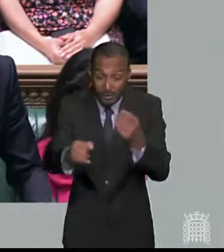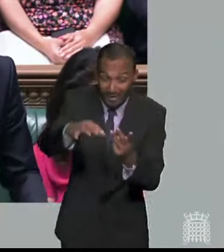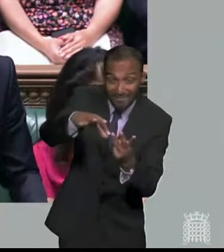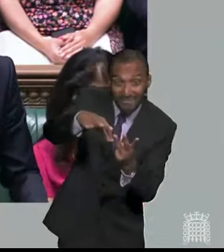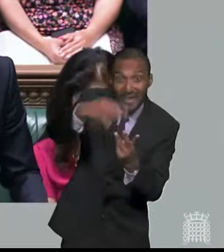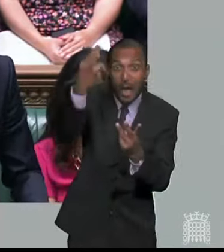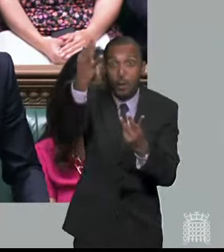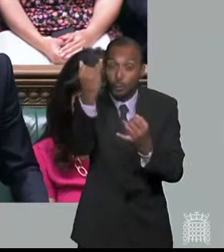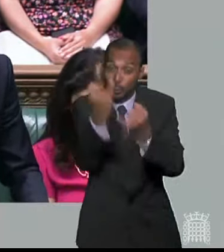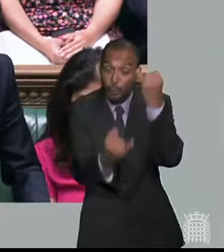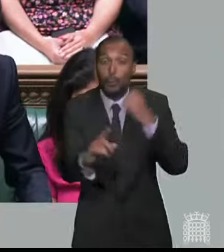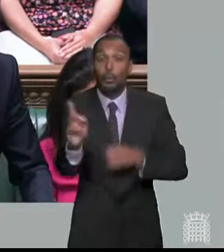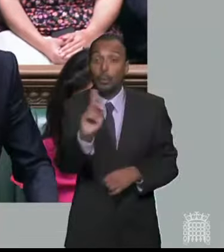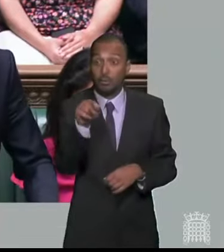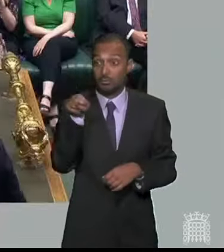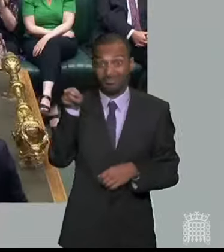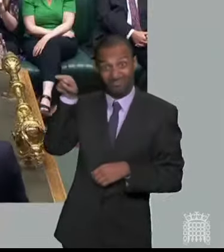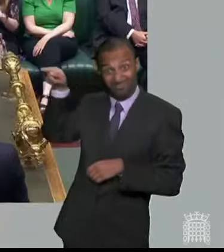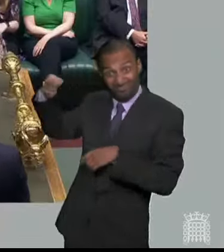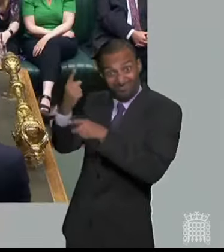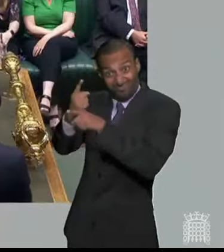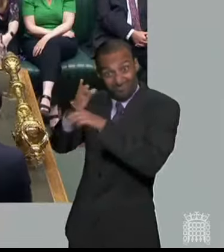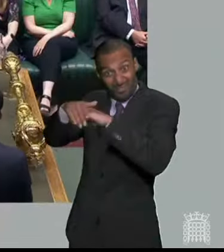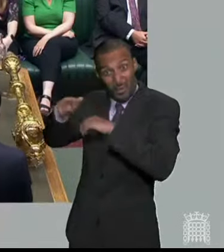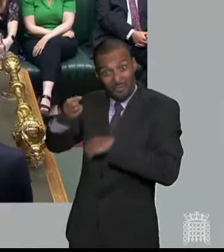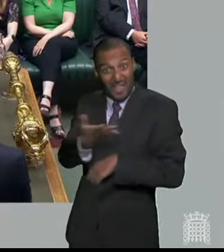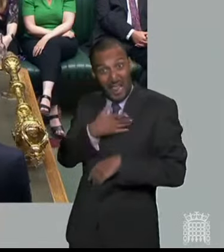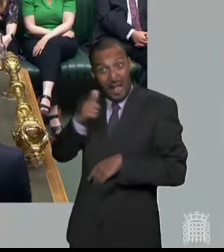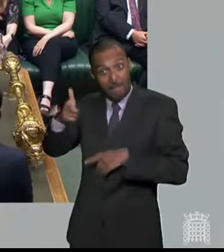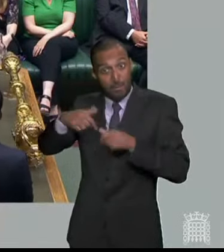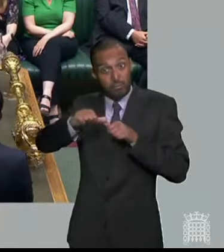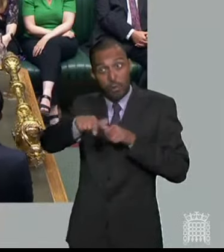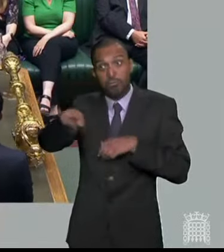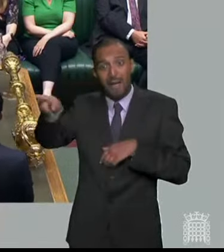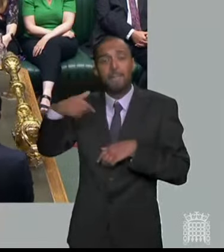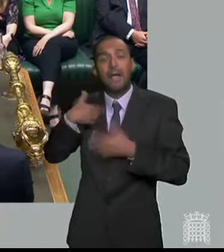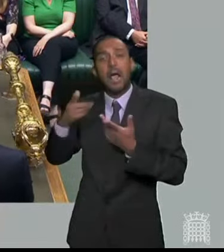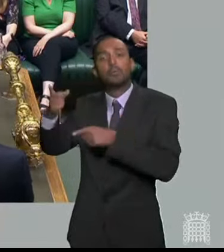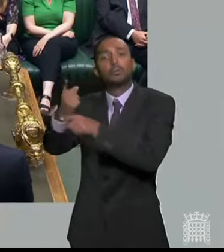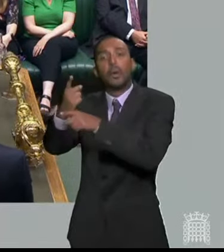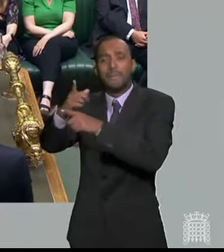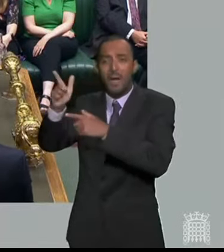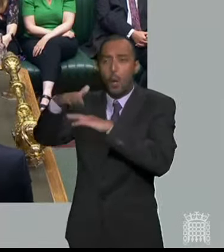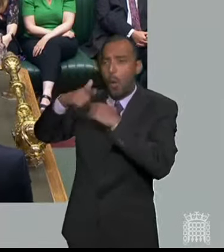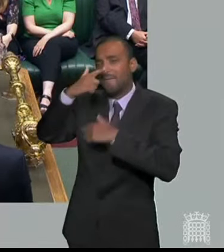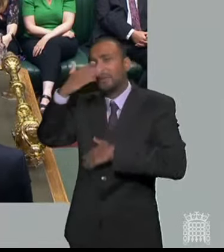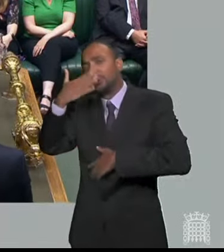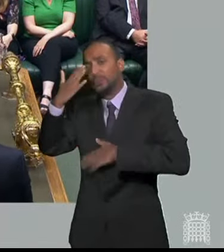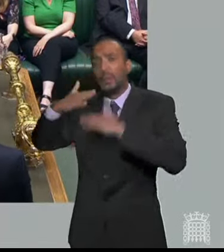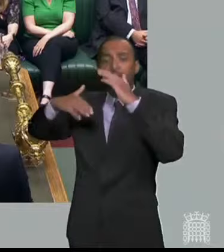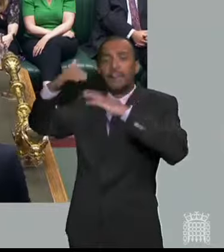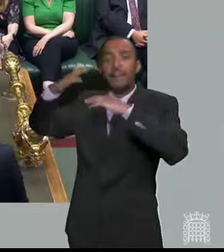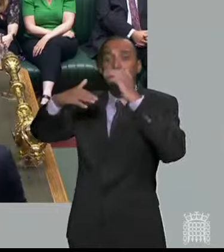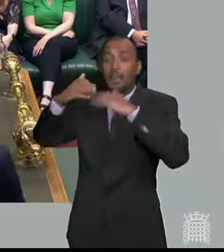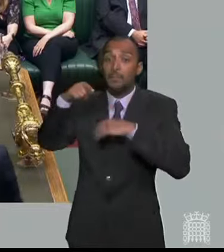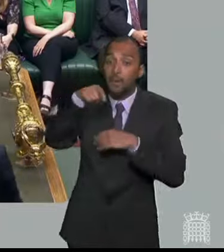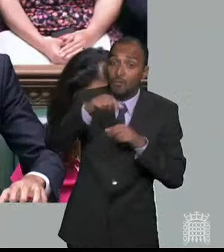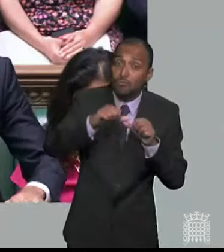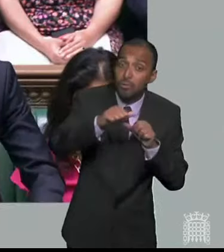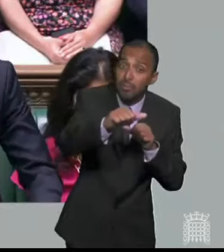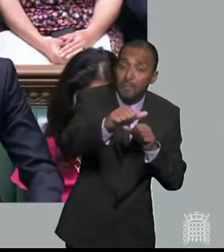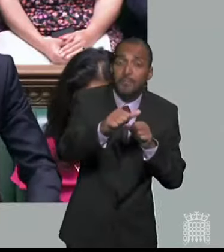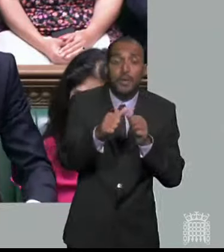that programme, because now he's talking about the physical condition of schools, that programme only allocated funds solely on the basis